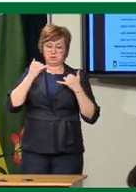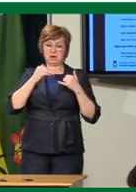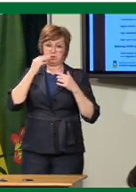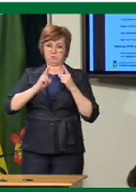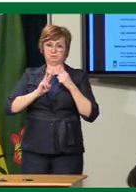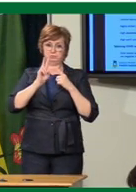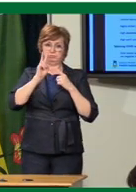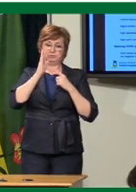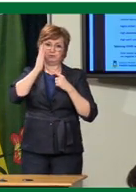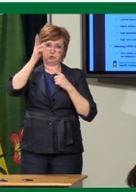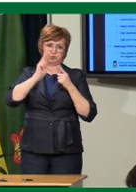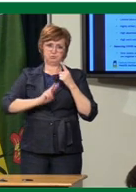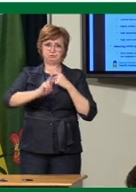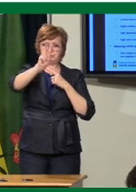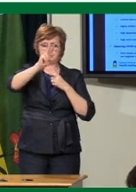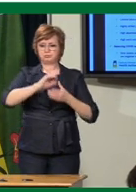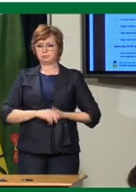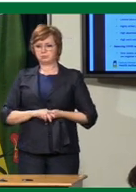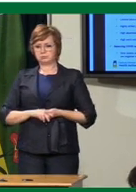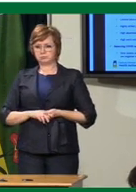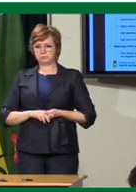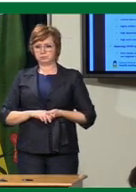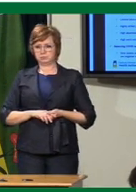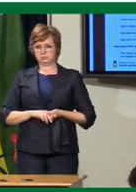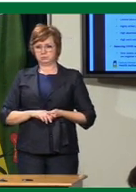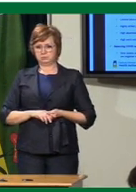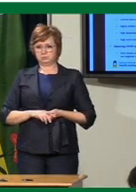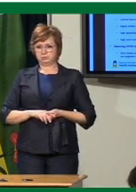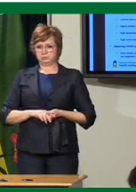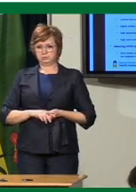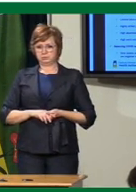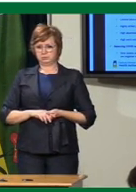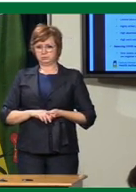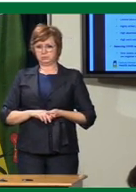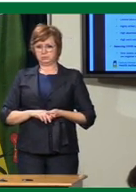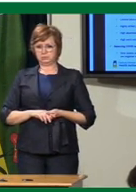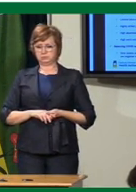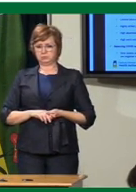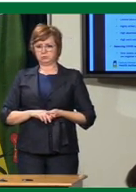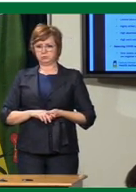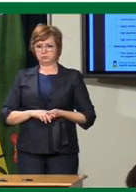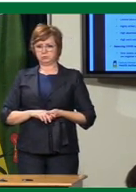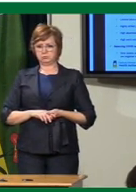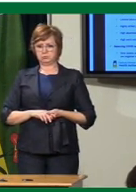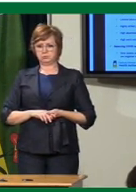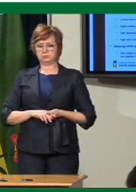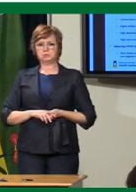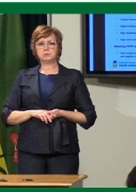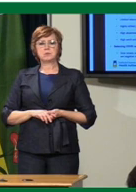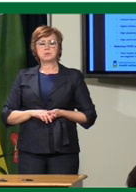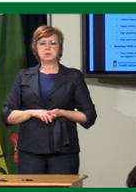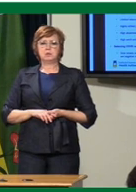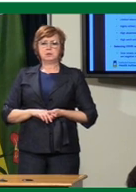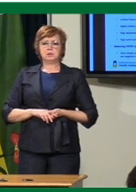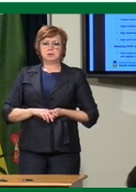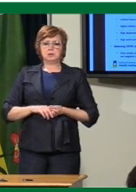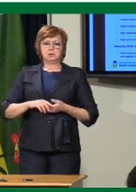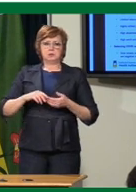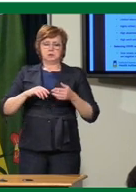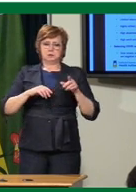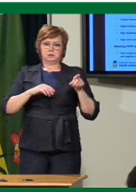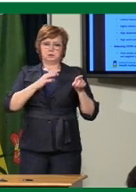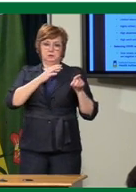implementation in our response. We recognize the ongoing strain and stress that the pandemic has had on our